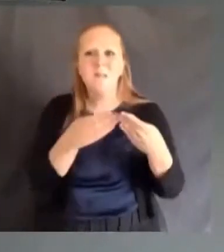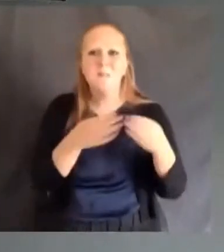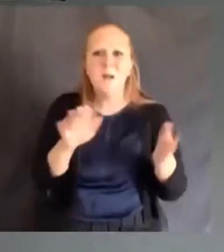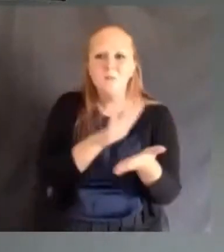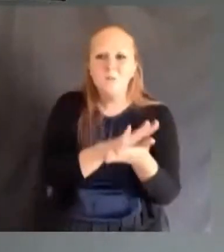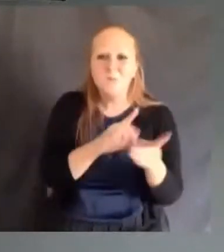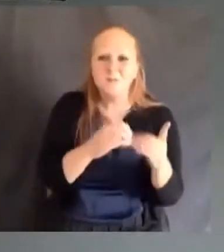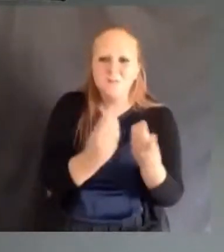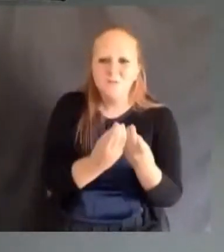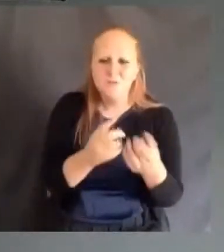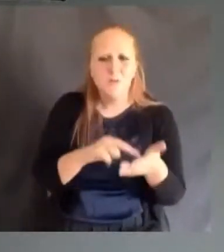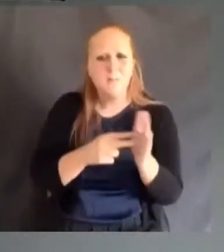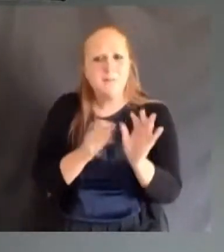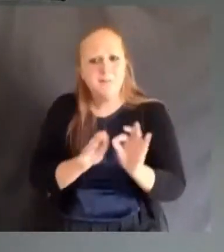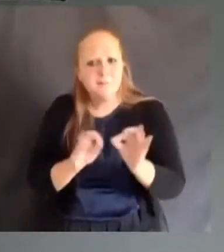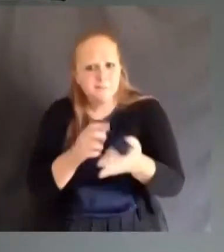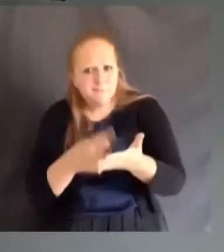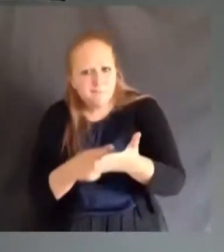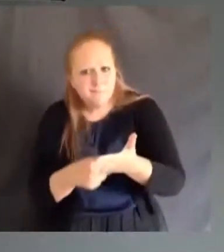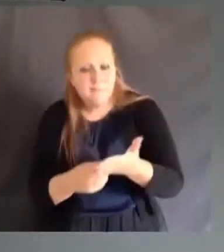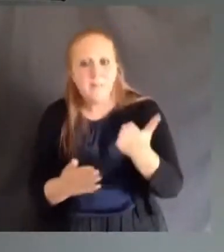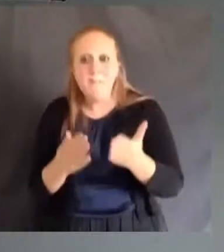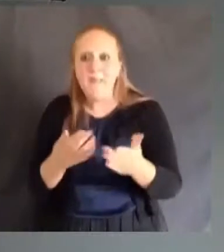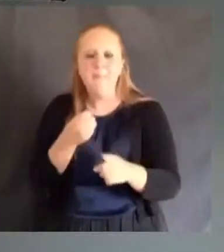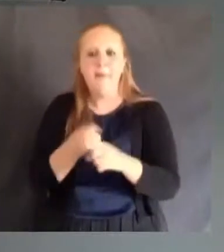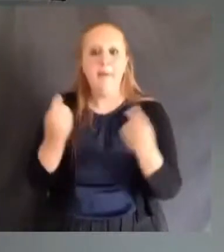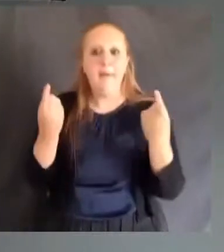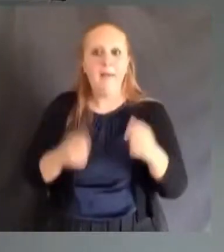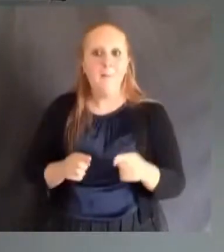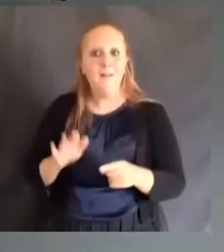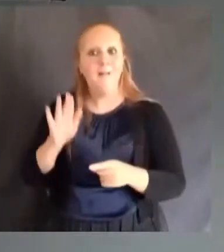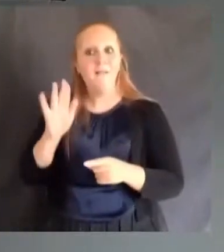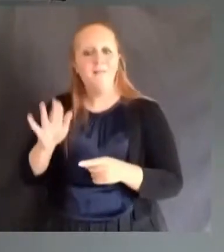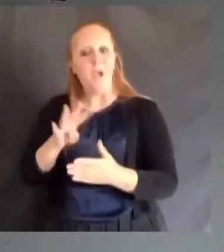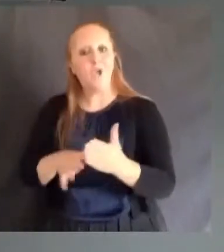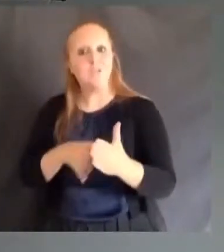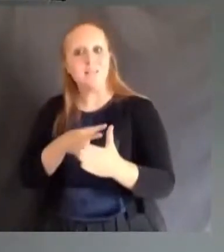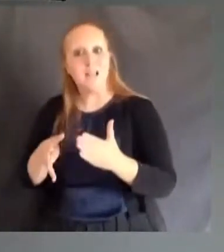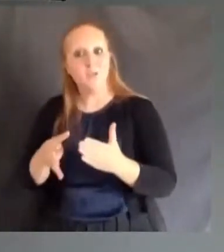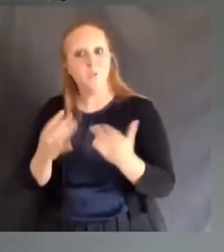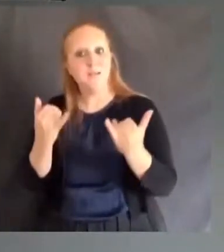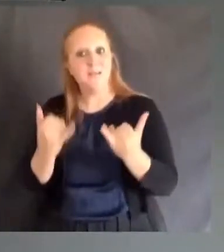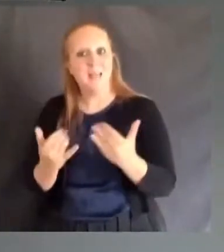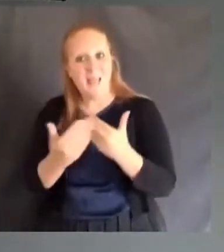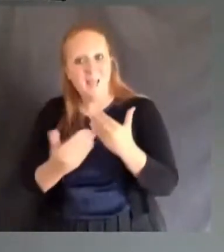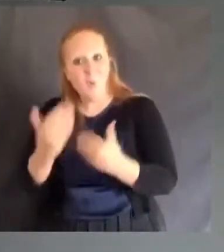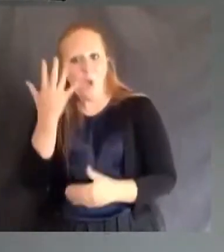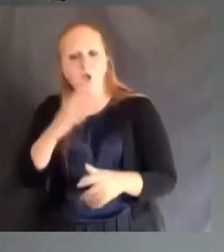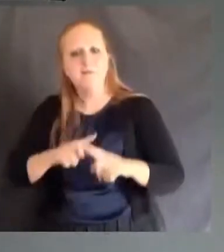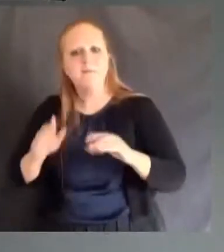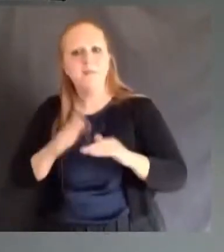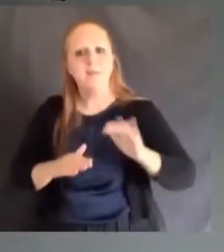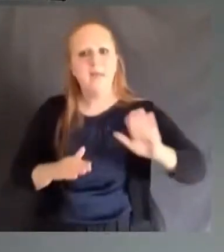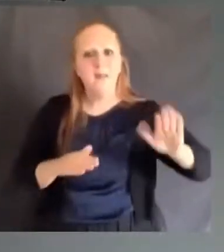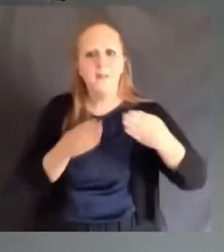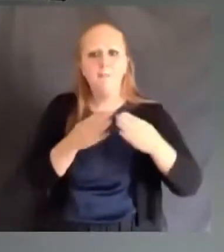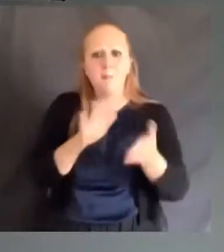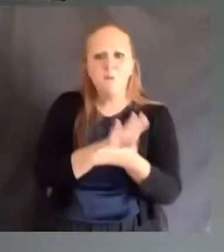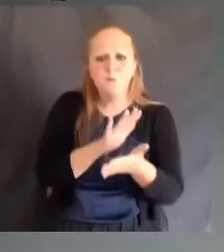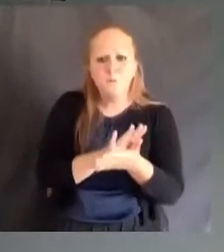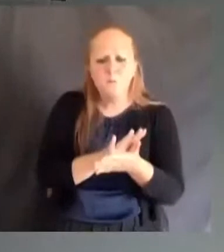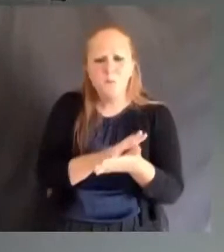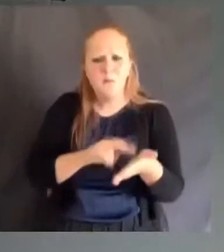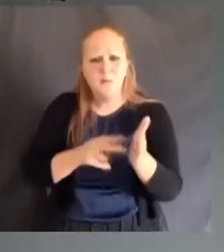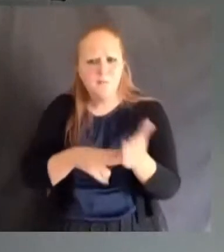issues out, right? Because the private school might be on a different schedule than the public school come to September. That's the plan. So how do you work those issues out? So